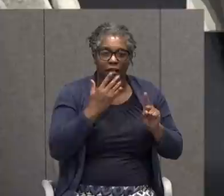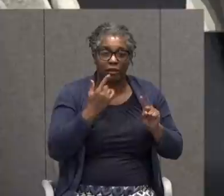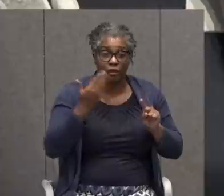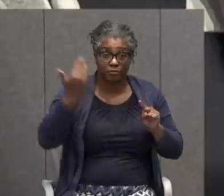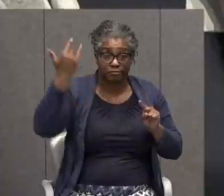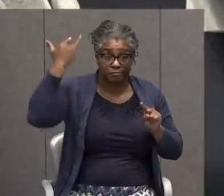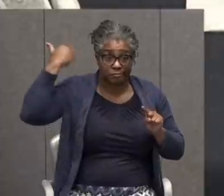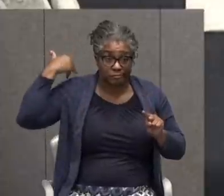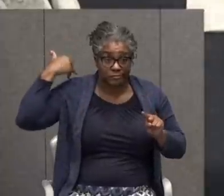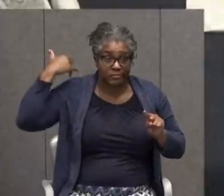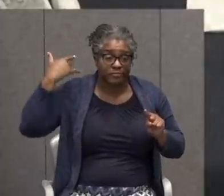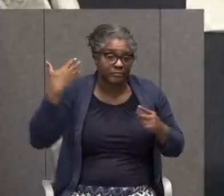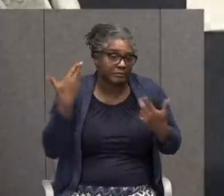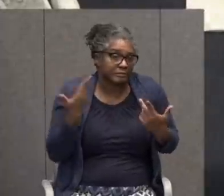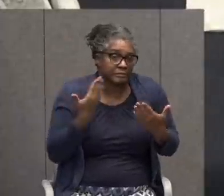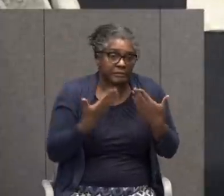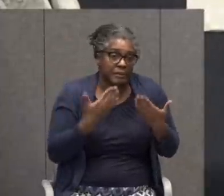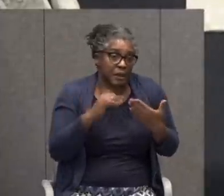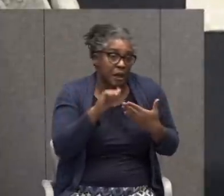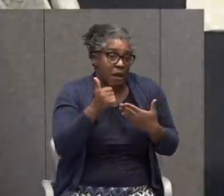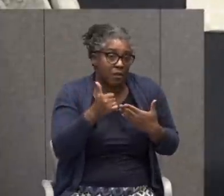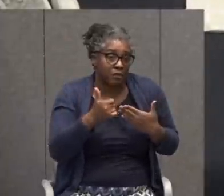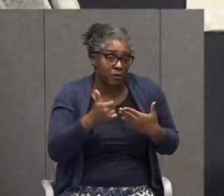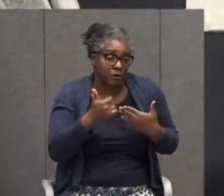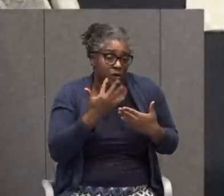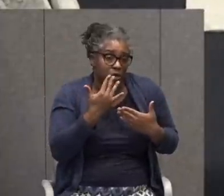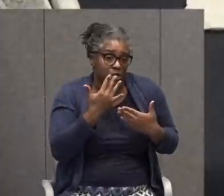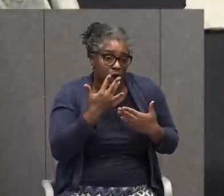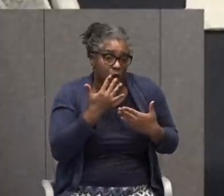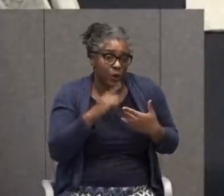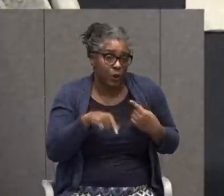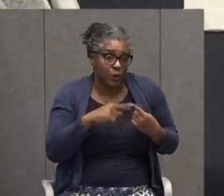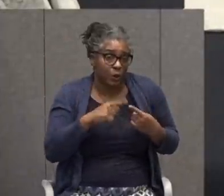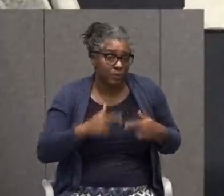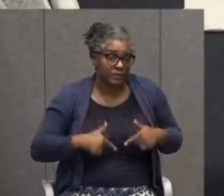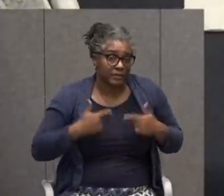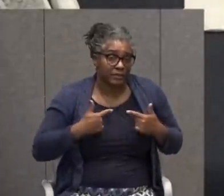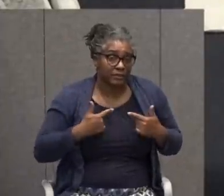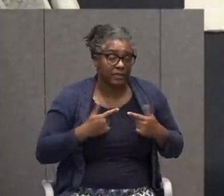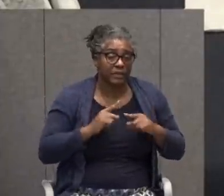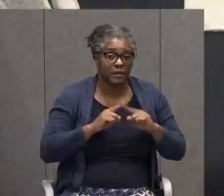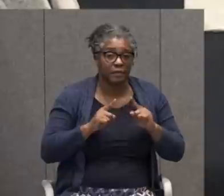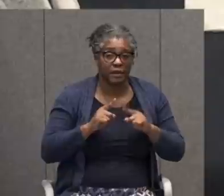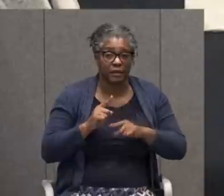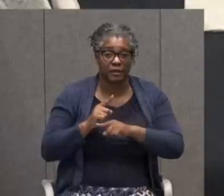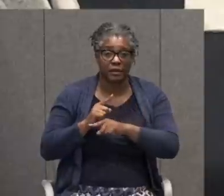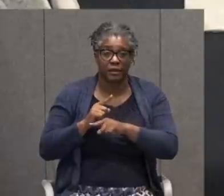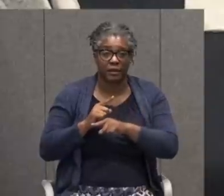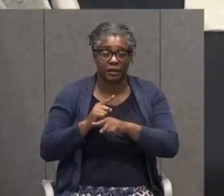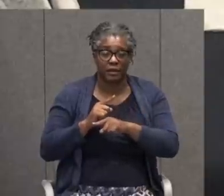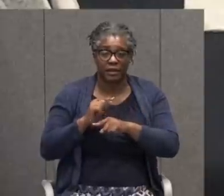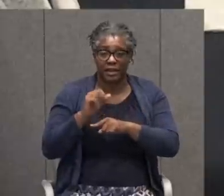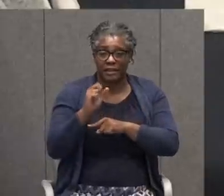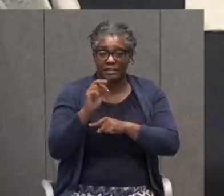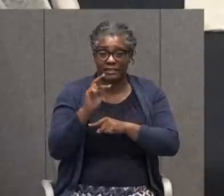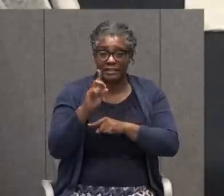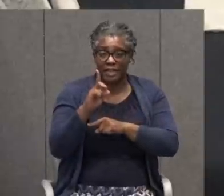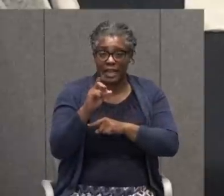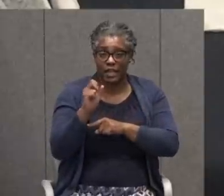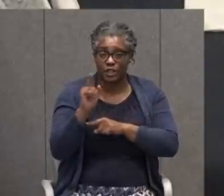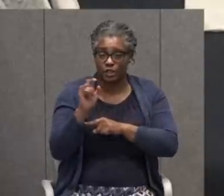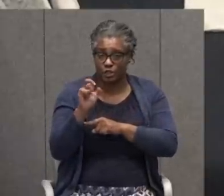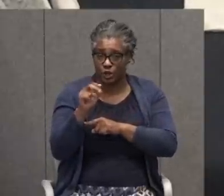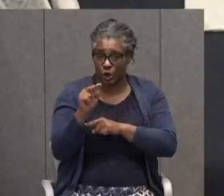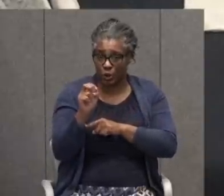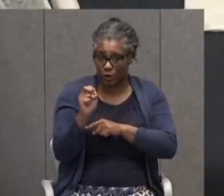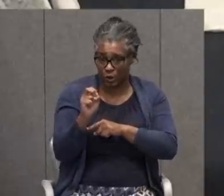colors when it was living. I don't know. But in this piece of sandstone, there's other parts of